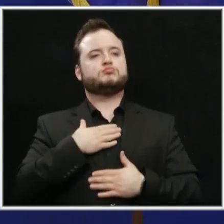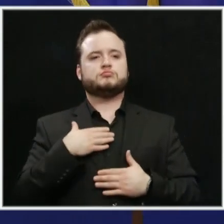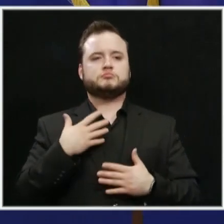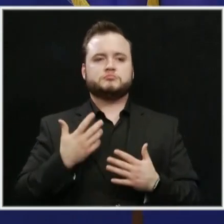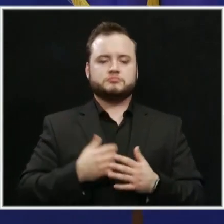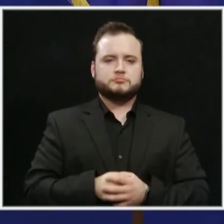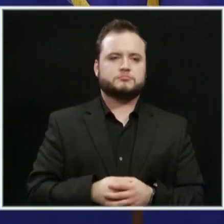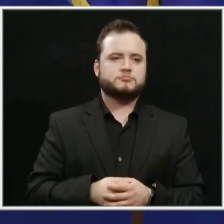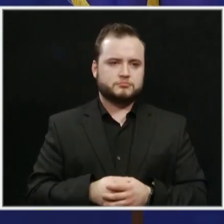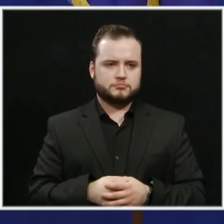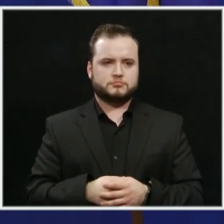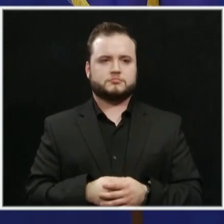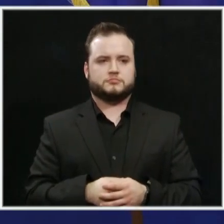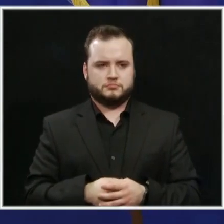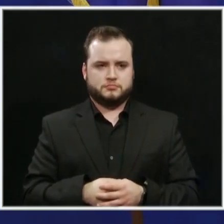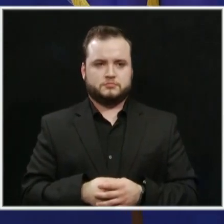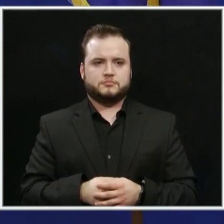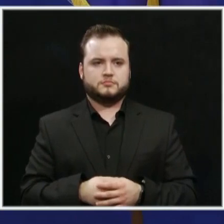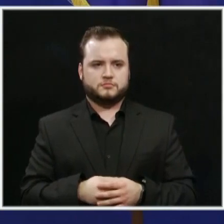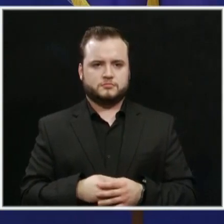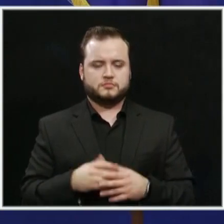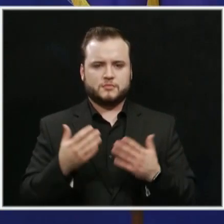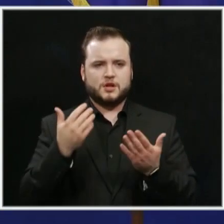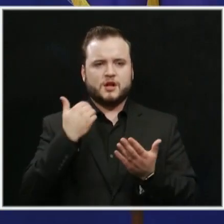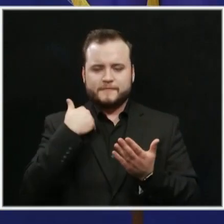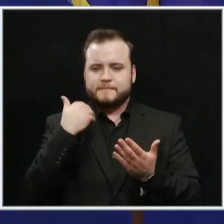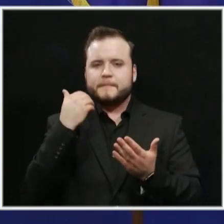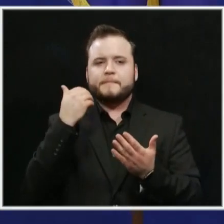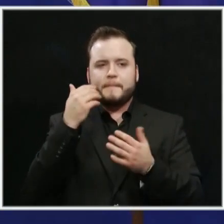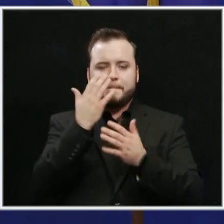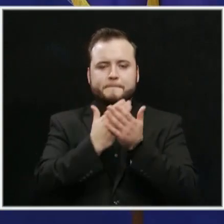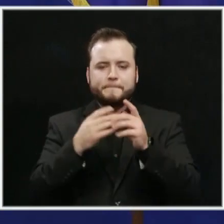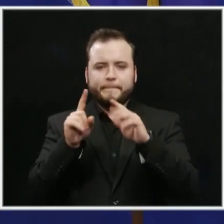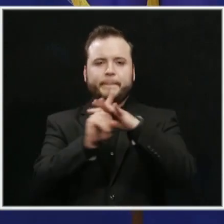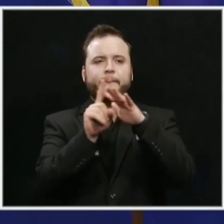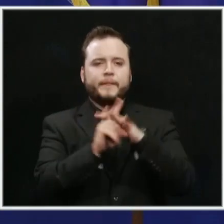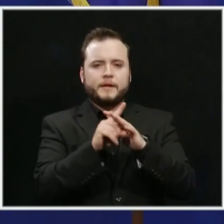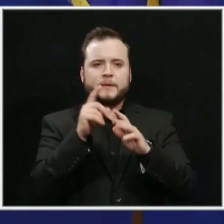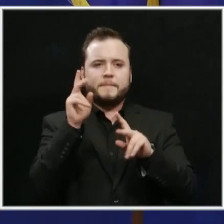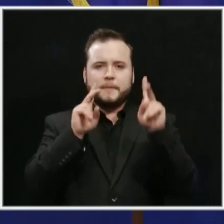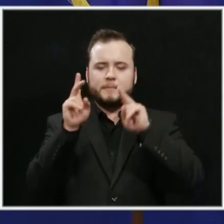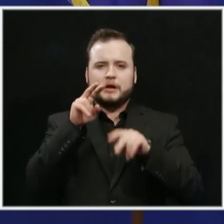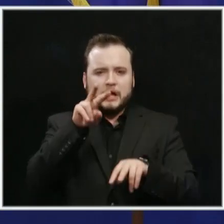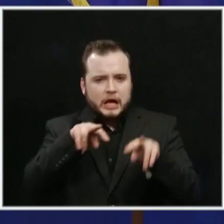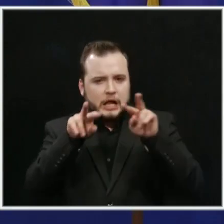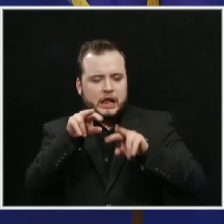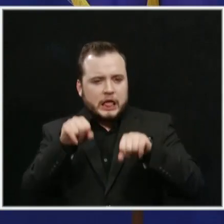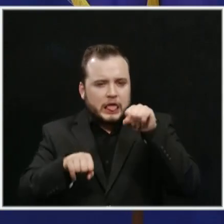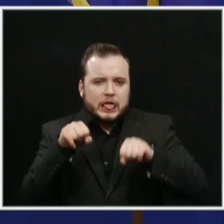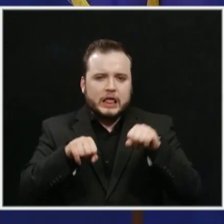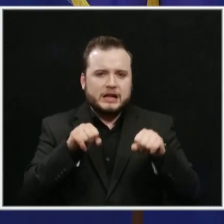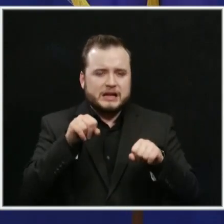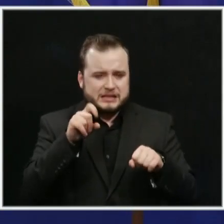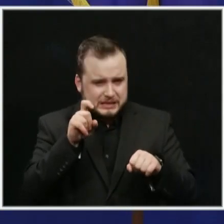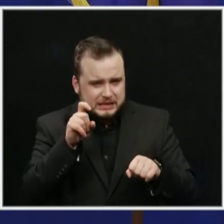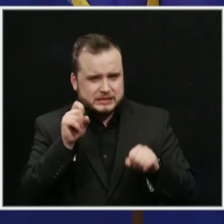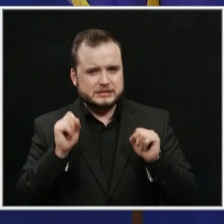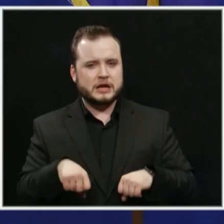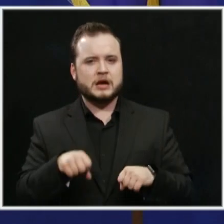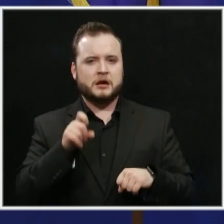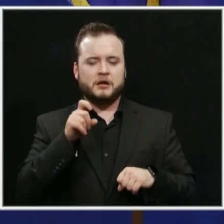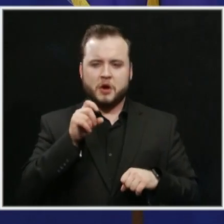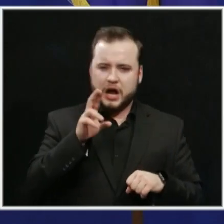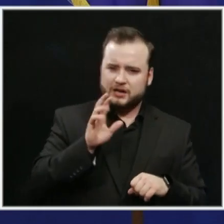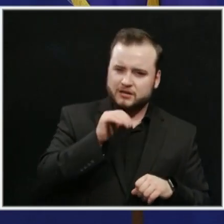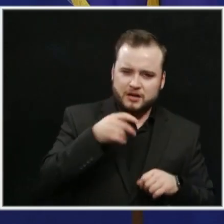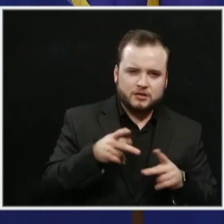medical professionals tell us work, but there's always going to be a gray area. So I guess the thing I hear most of is, don't travel all over the